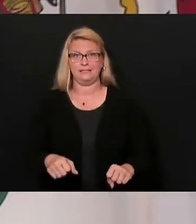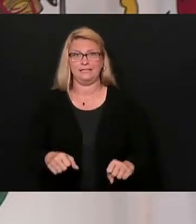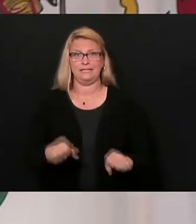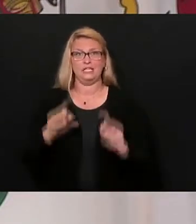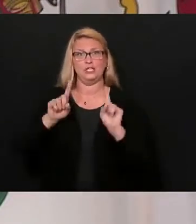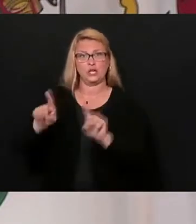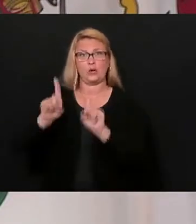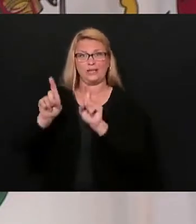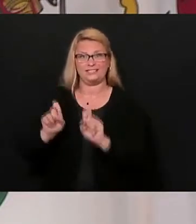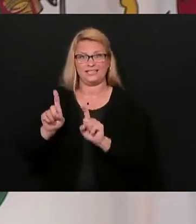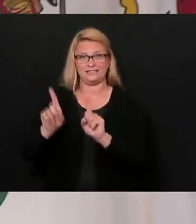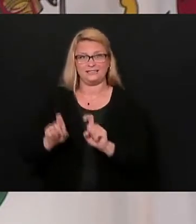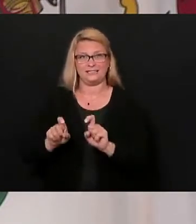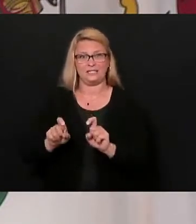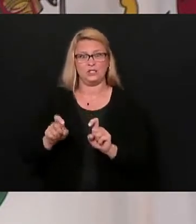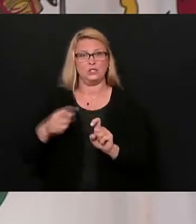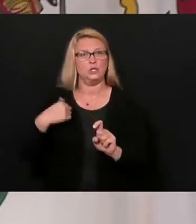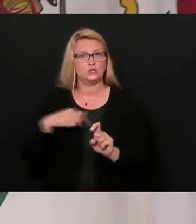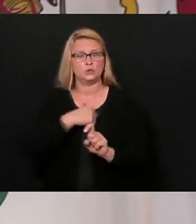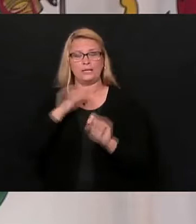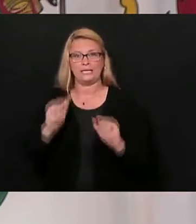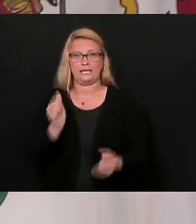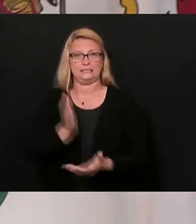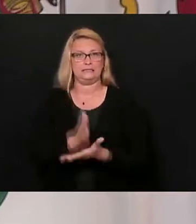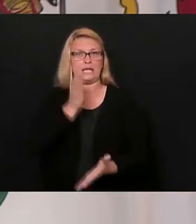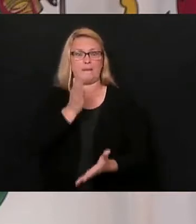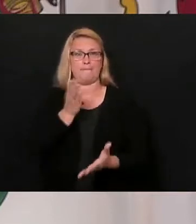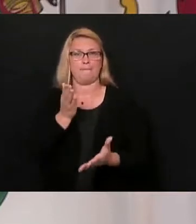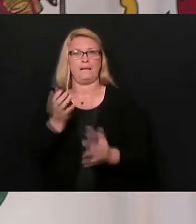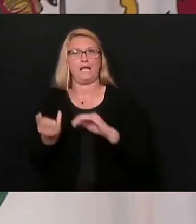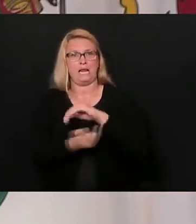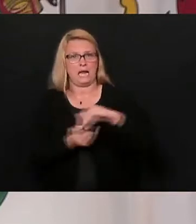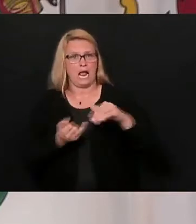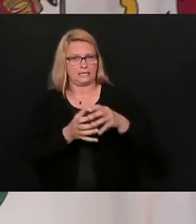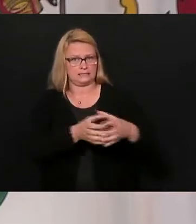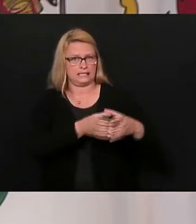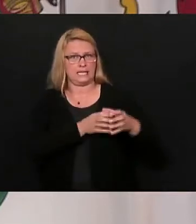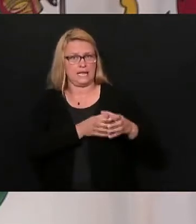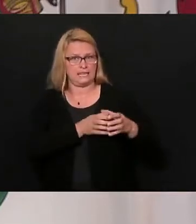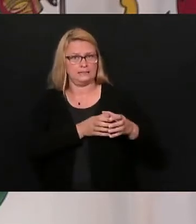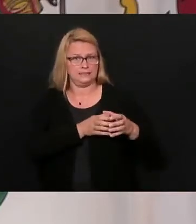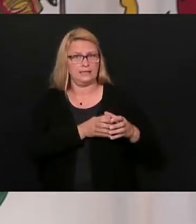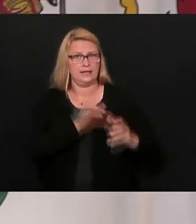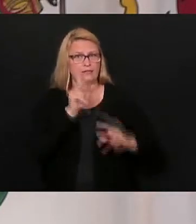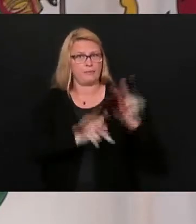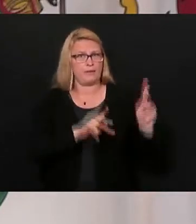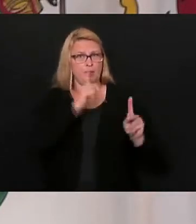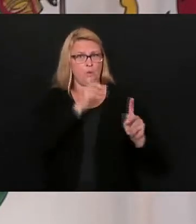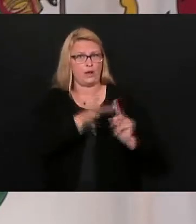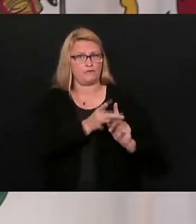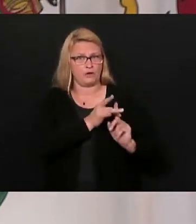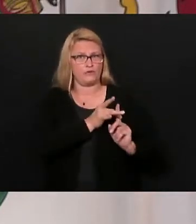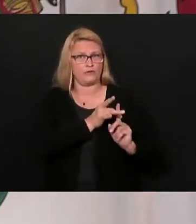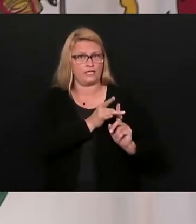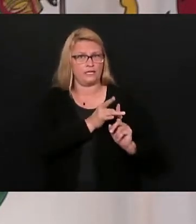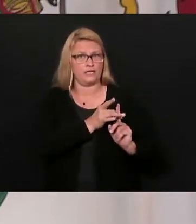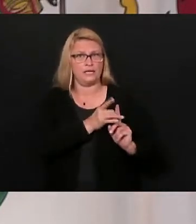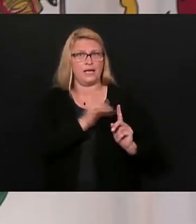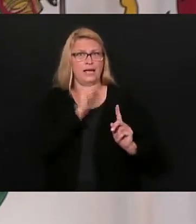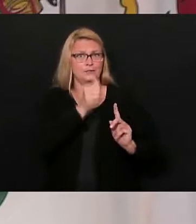tested so that we can absolutely isolate people that have this disease that don't know it, that are continuing to spread